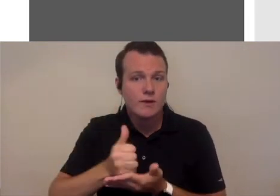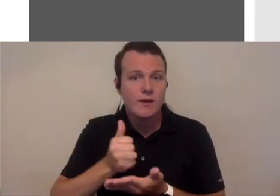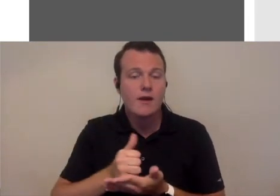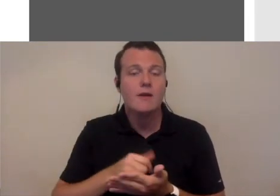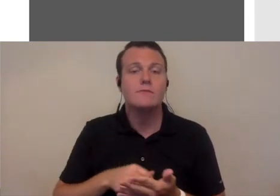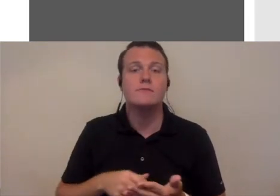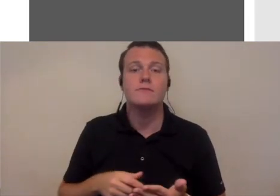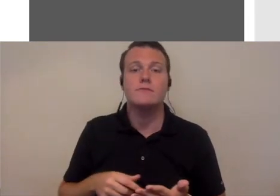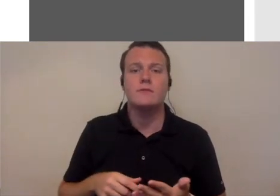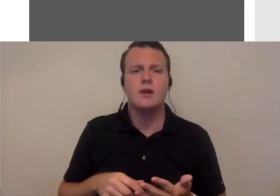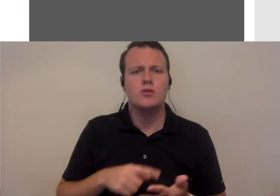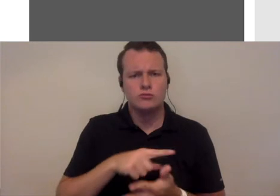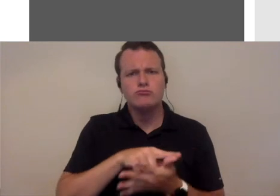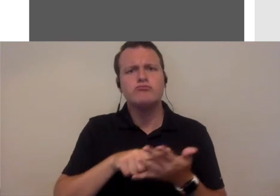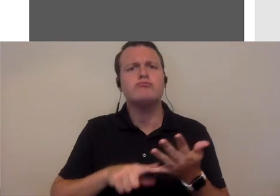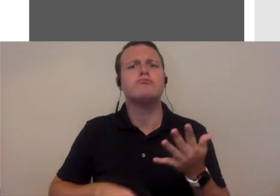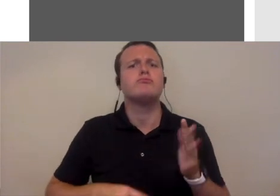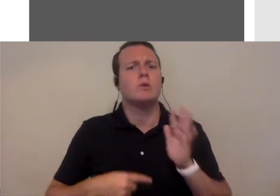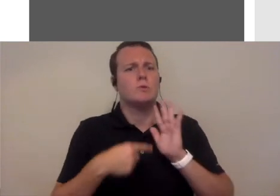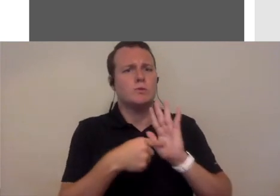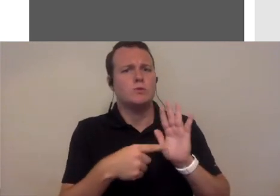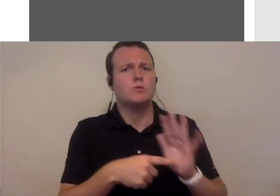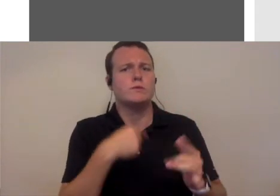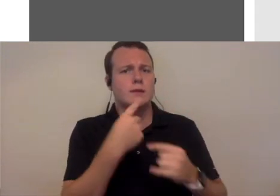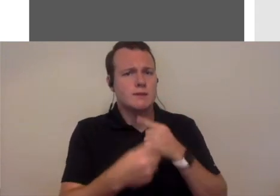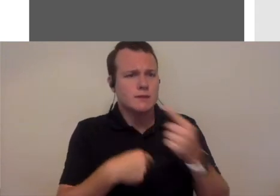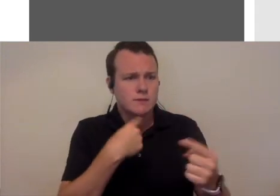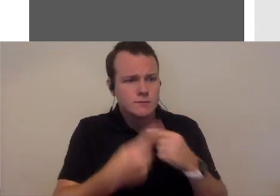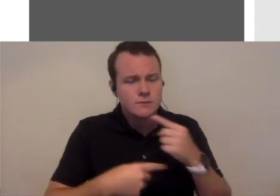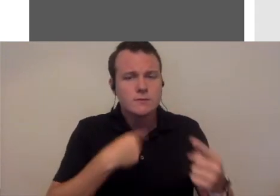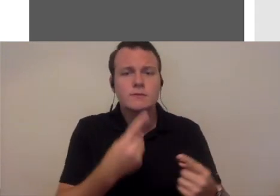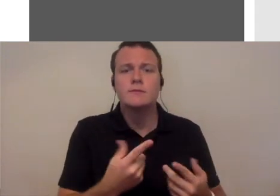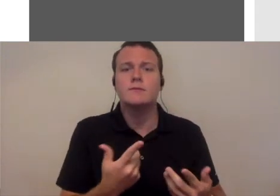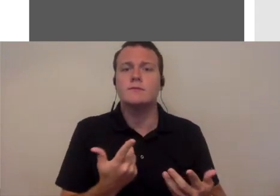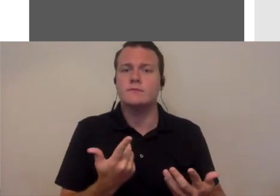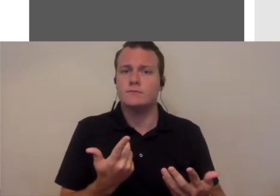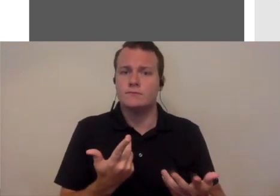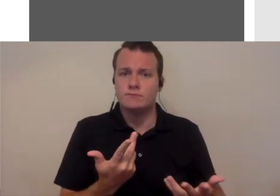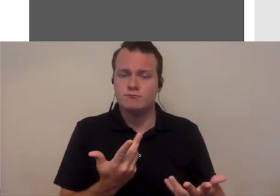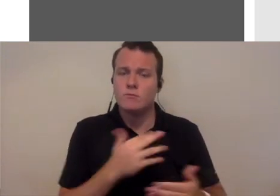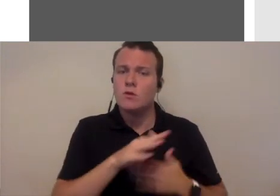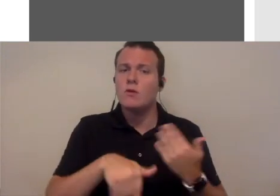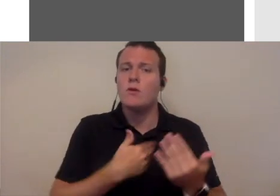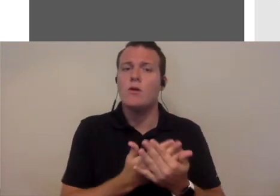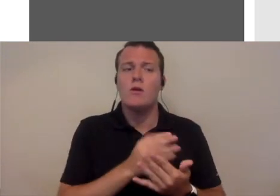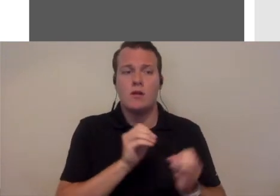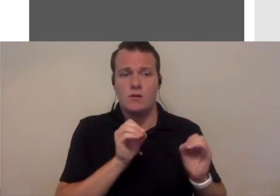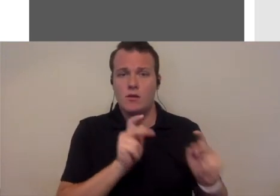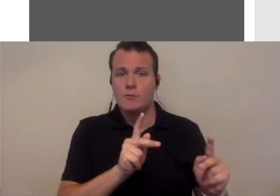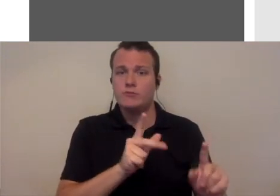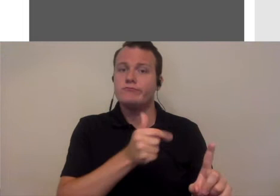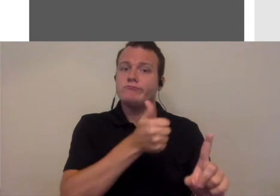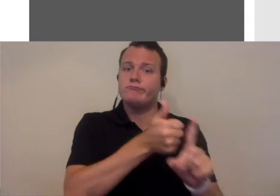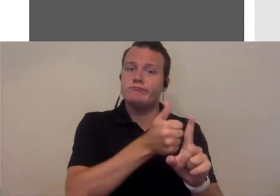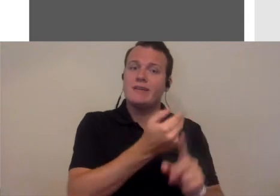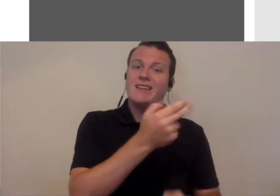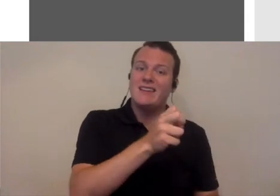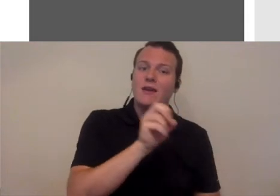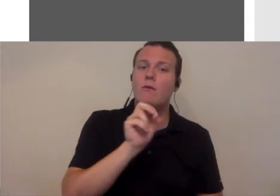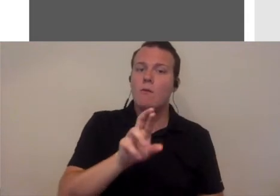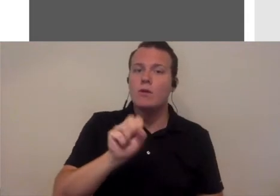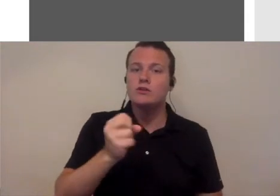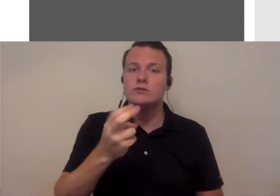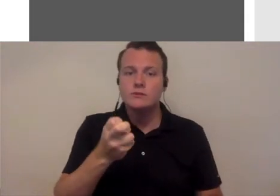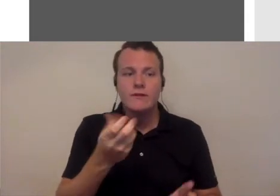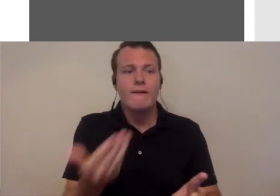things that you want to talk about. You want them to know all the opportunities that he has or she has